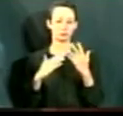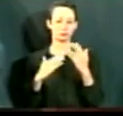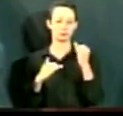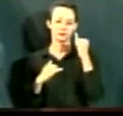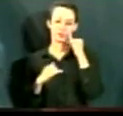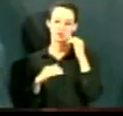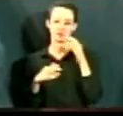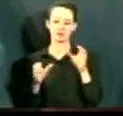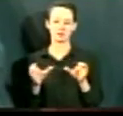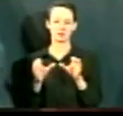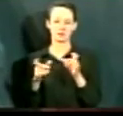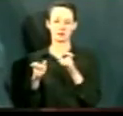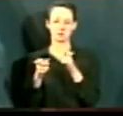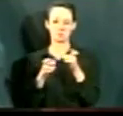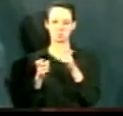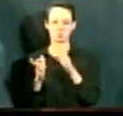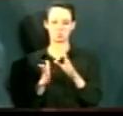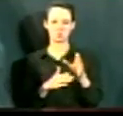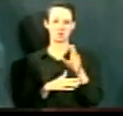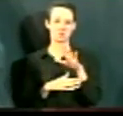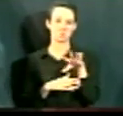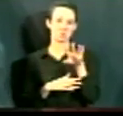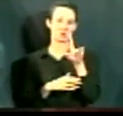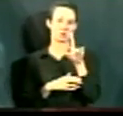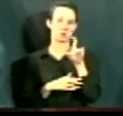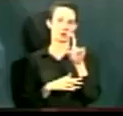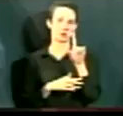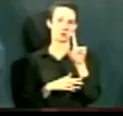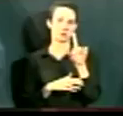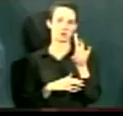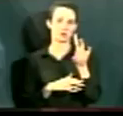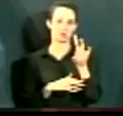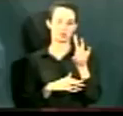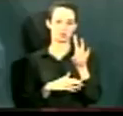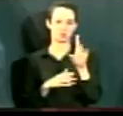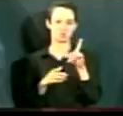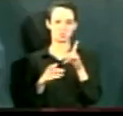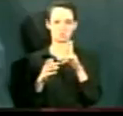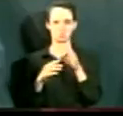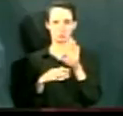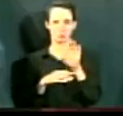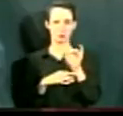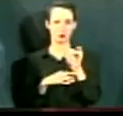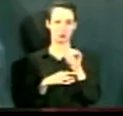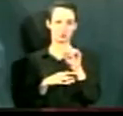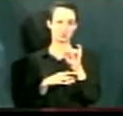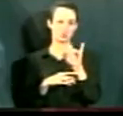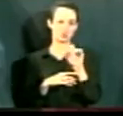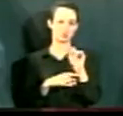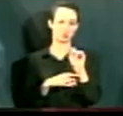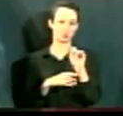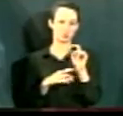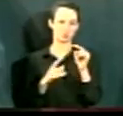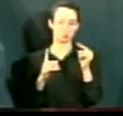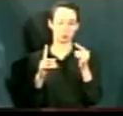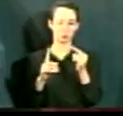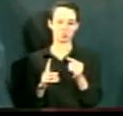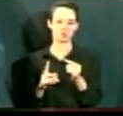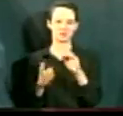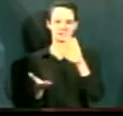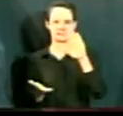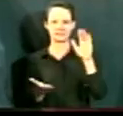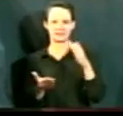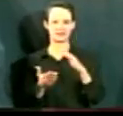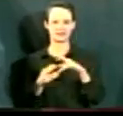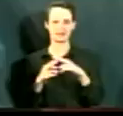actively managed plan, it could be around 127 basis points. So that's the range. It's a significantly discounted rate.